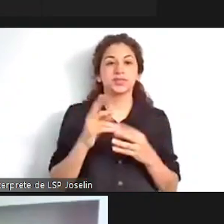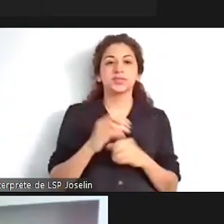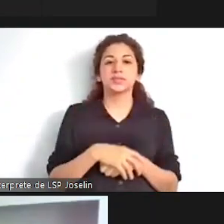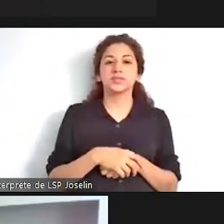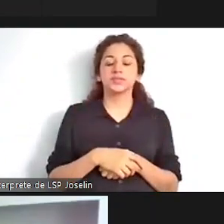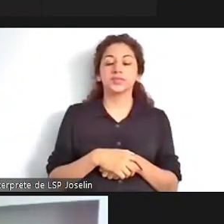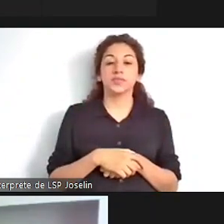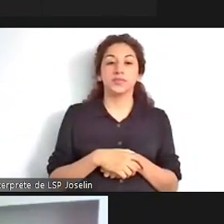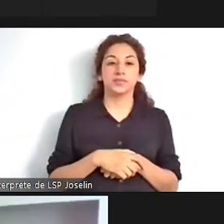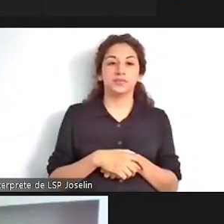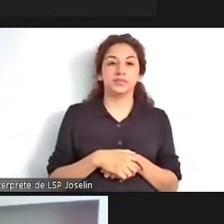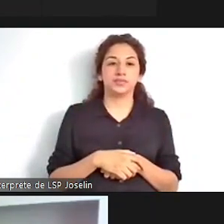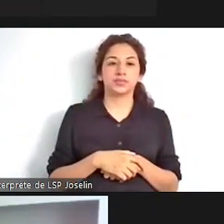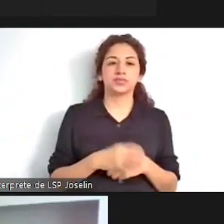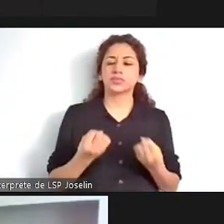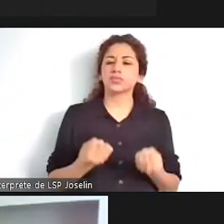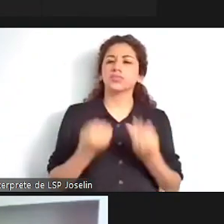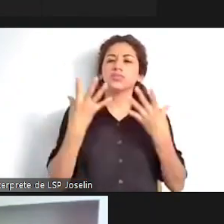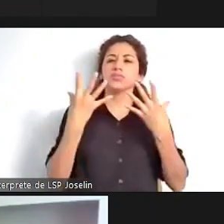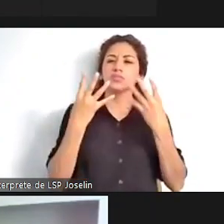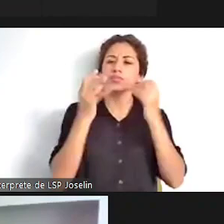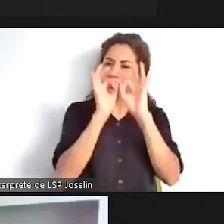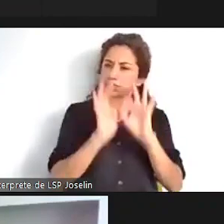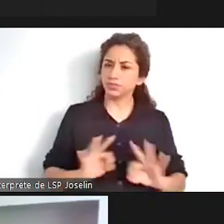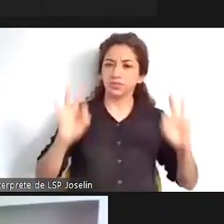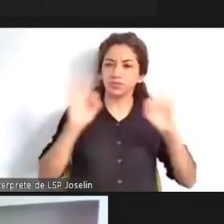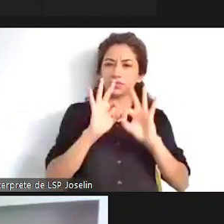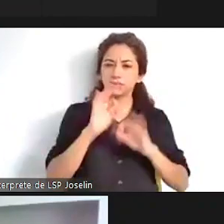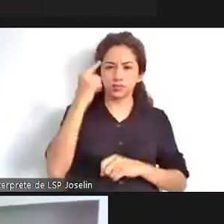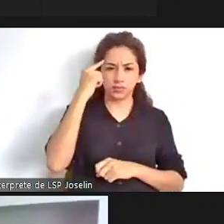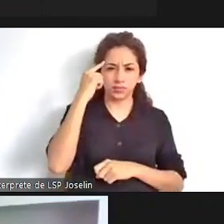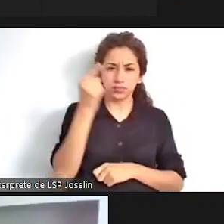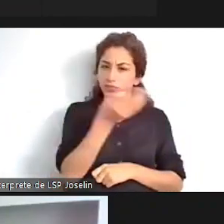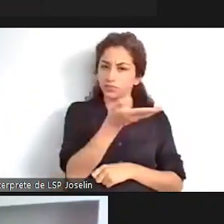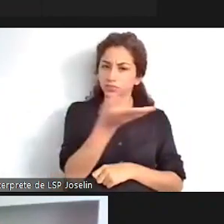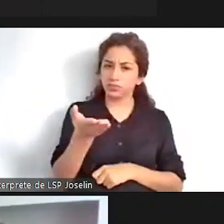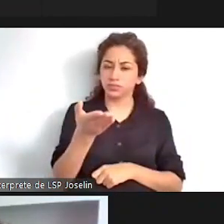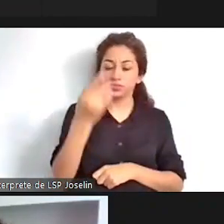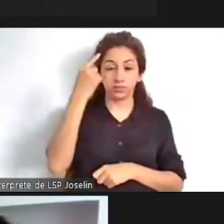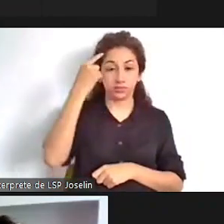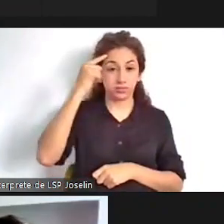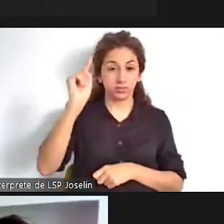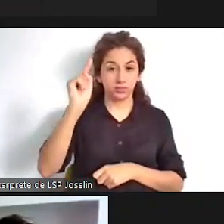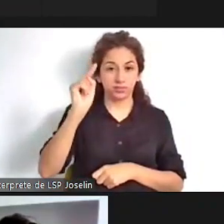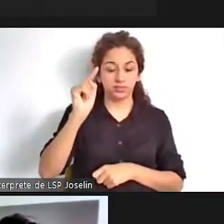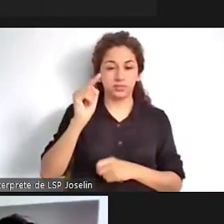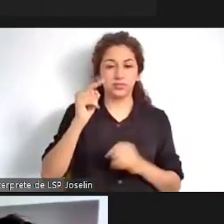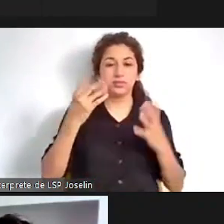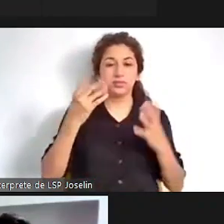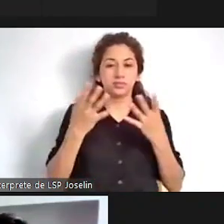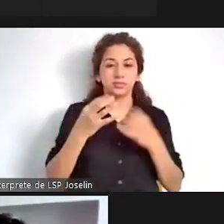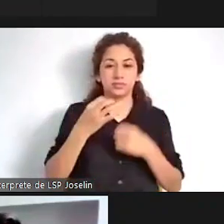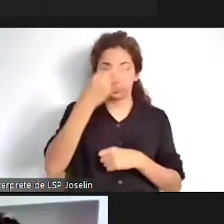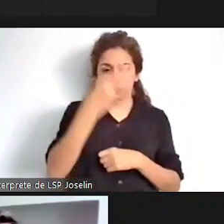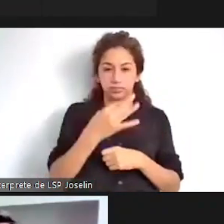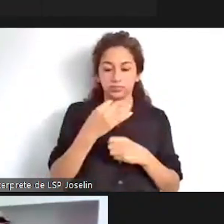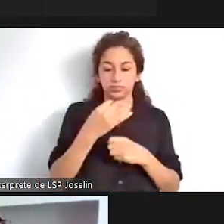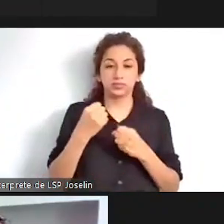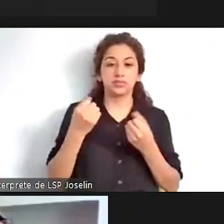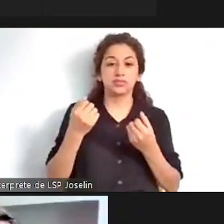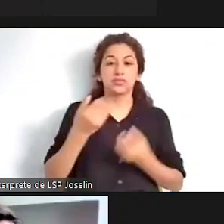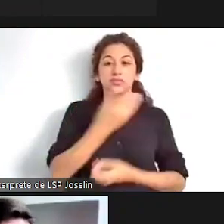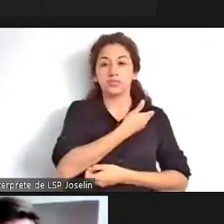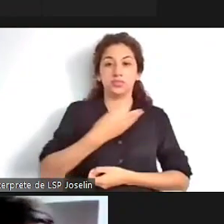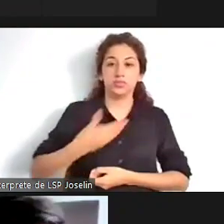is how important do you consider that it is for the effectiveness the